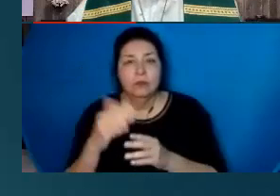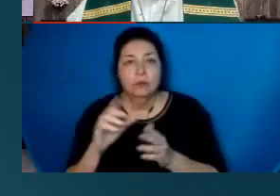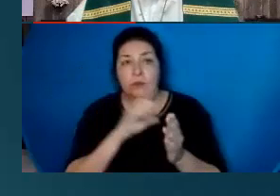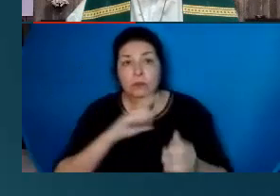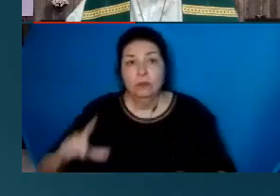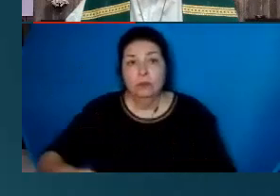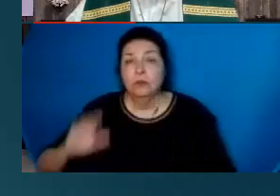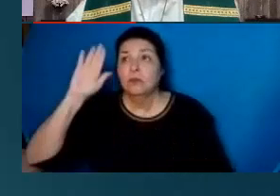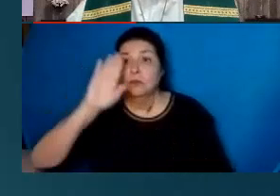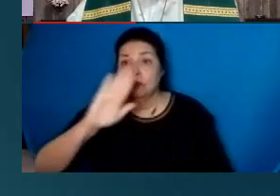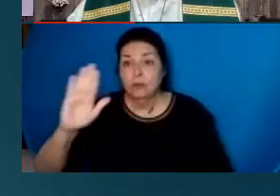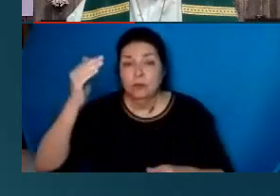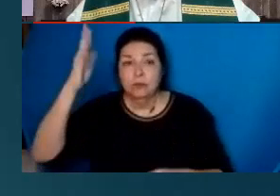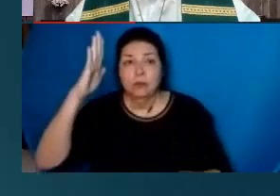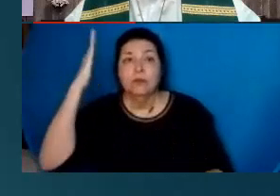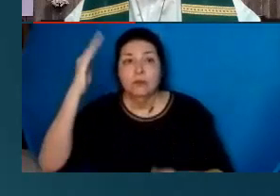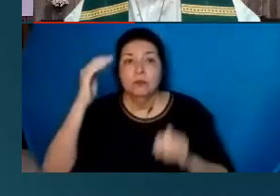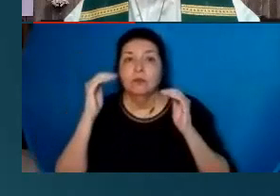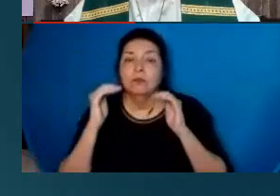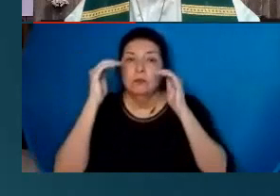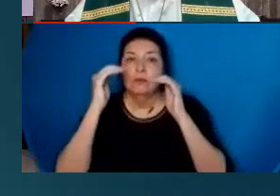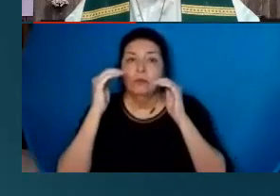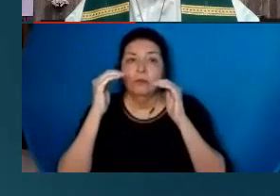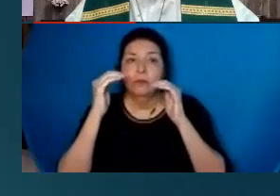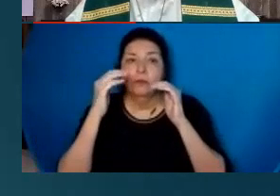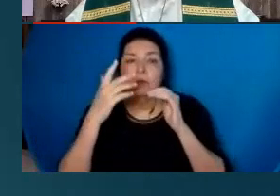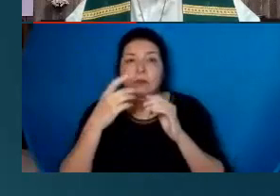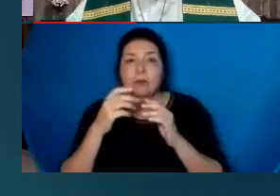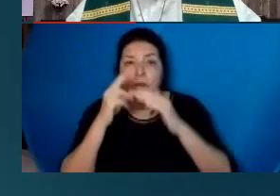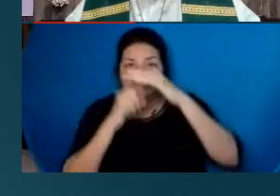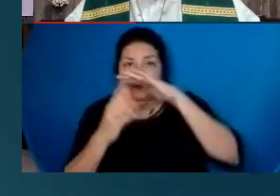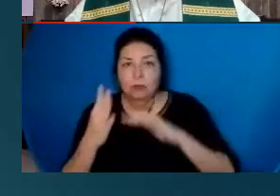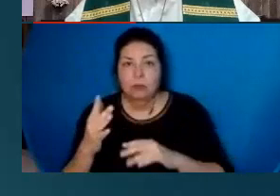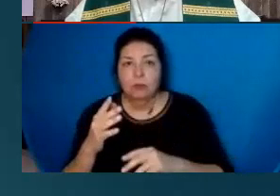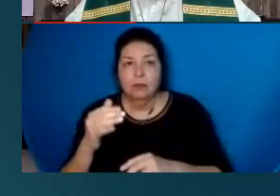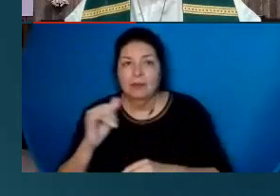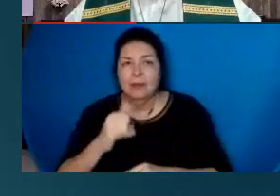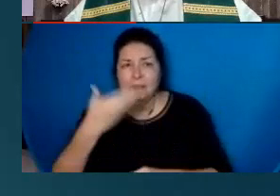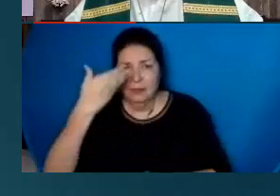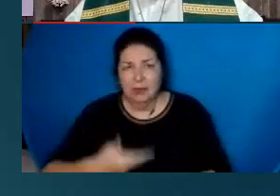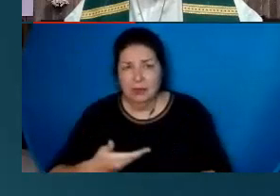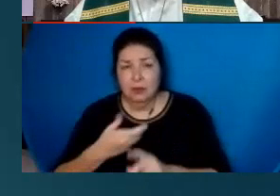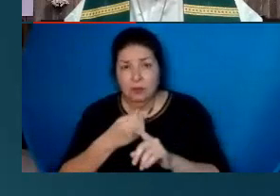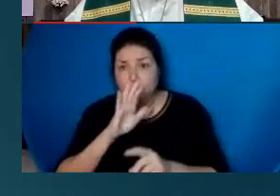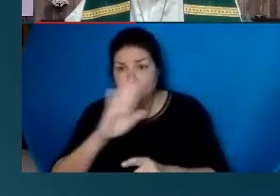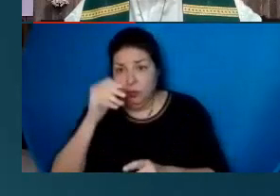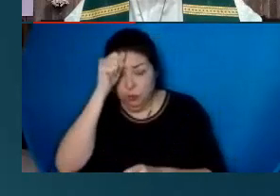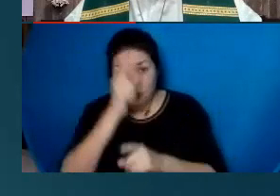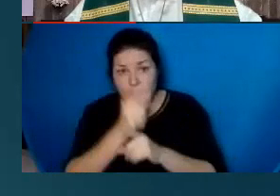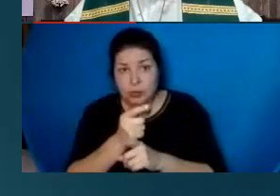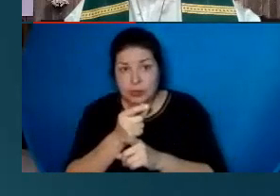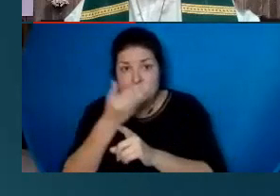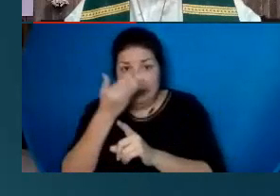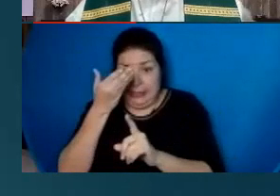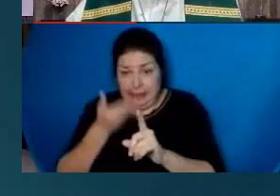Lord your God will raise up for you a prophet like me from among you, from your brothers. It is to him you